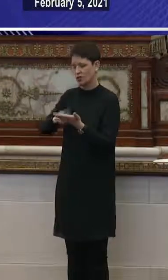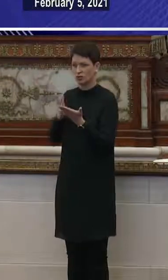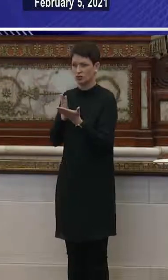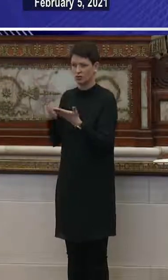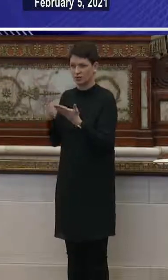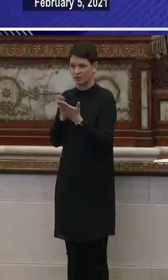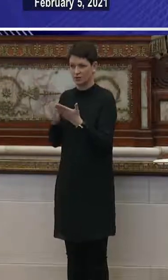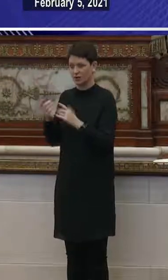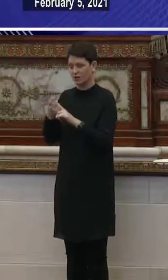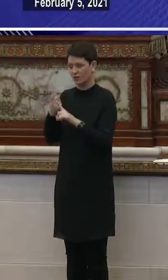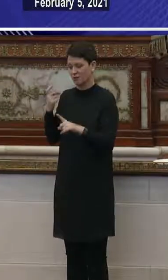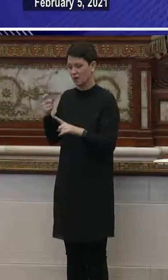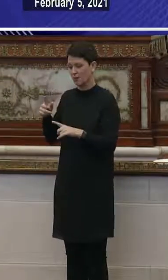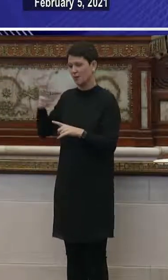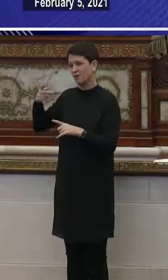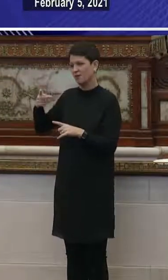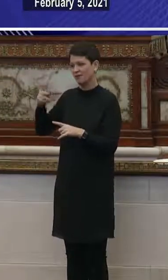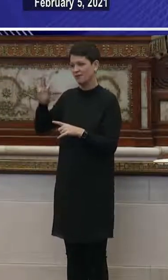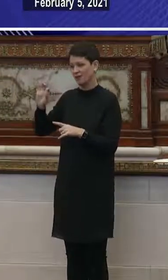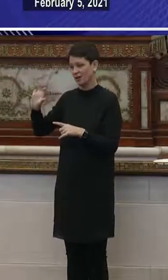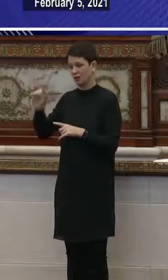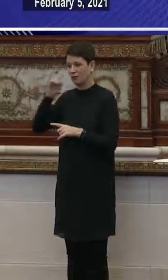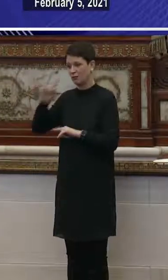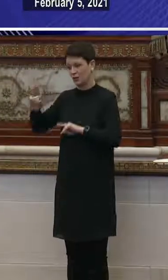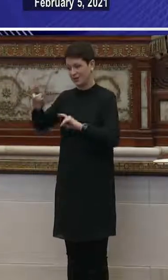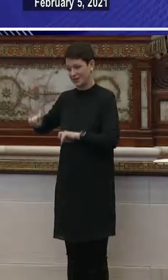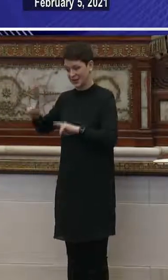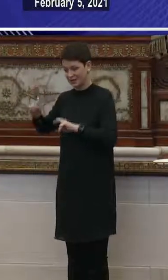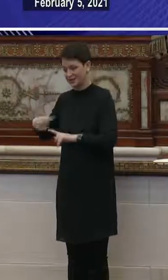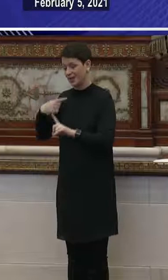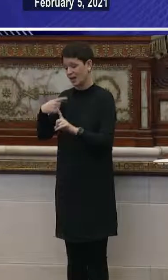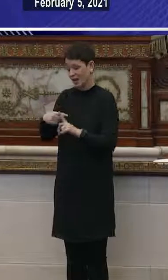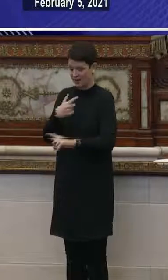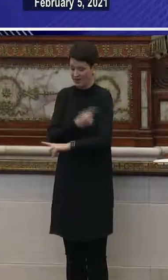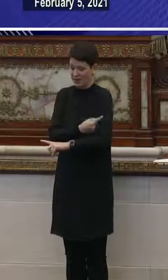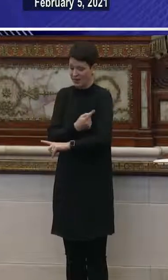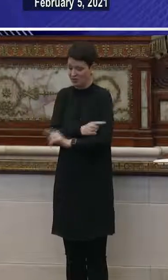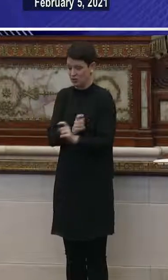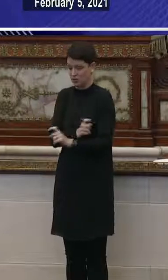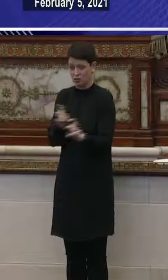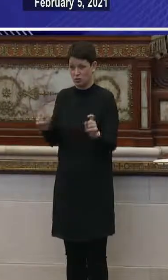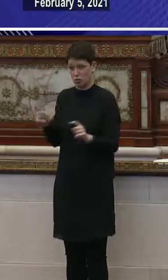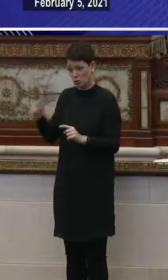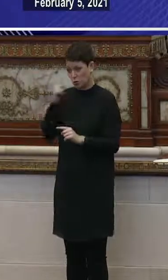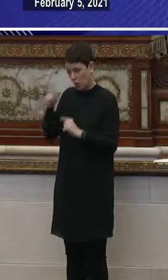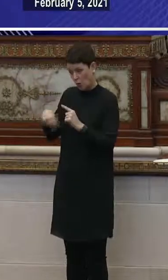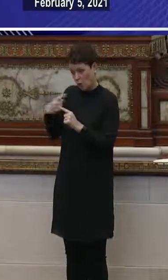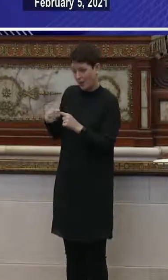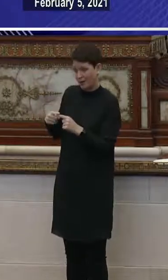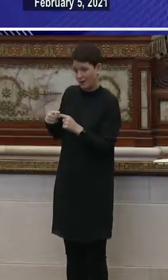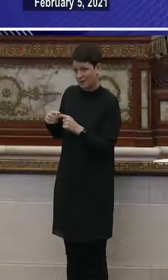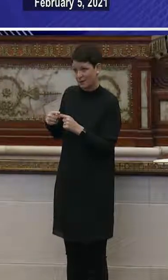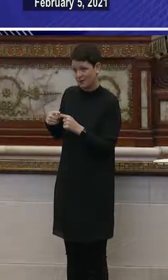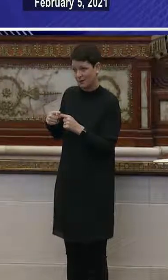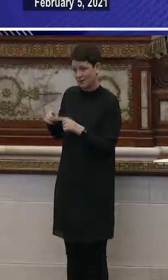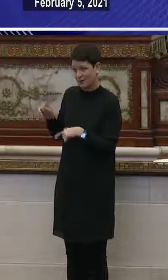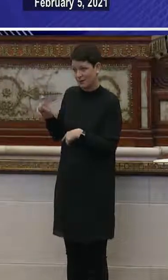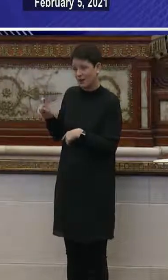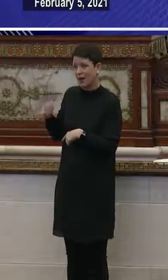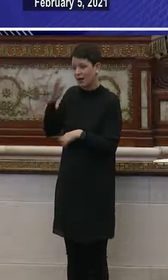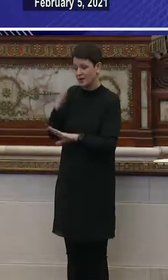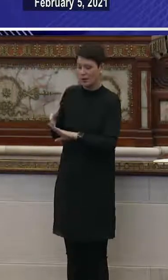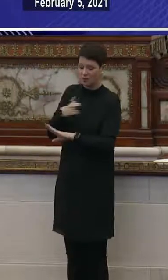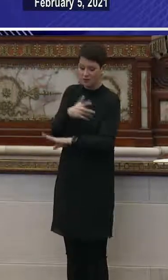services from Philly Fighting COVID for COVID testing and or vaccine distribution? Do you know when? Because I know that before